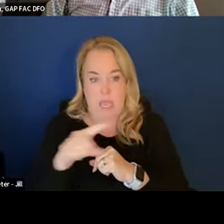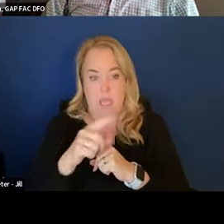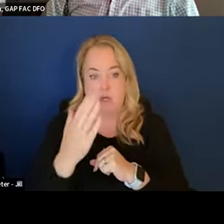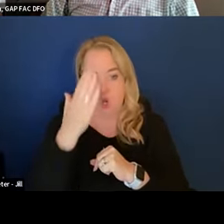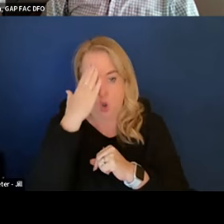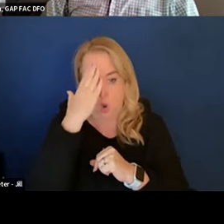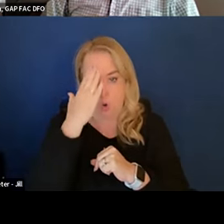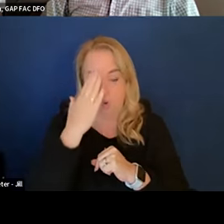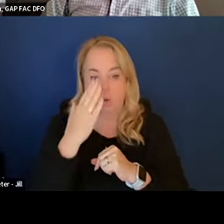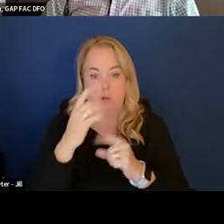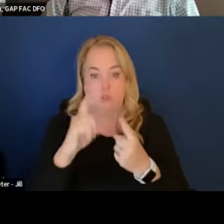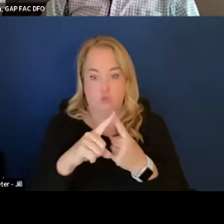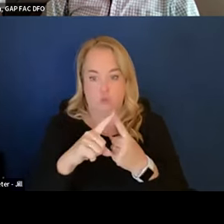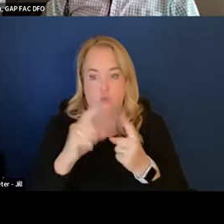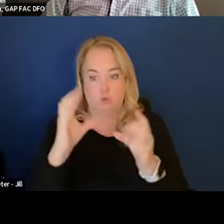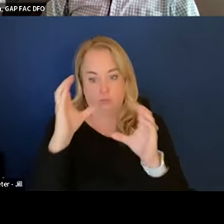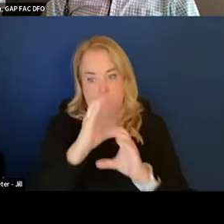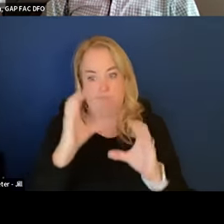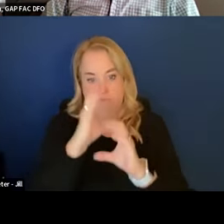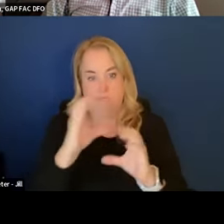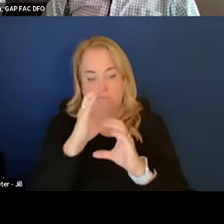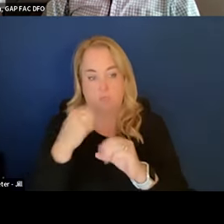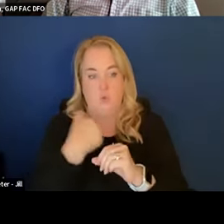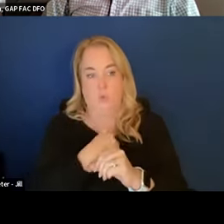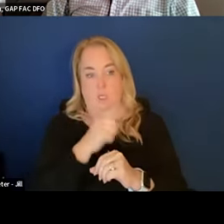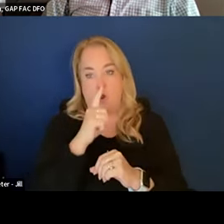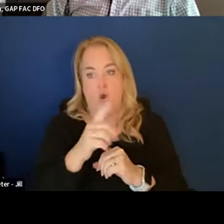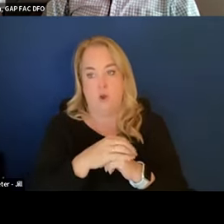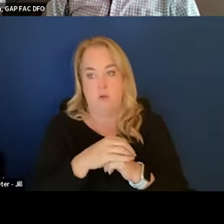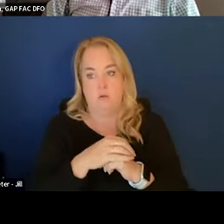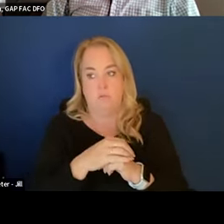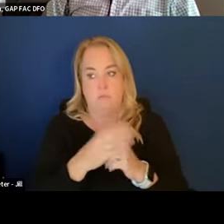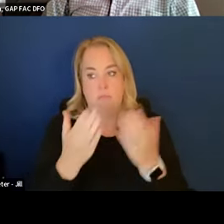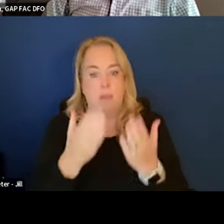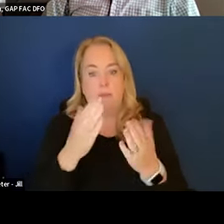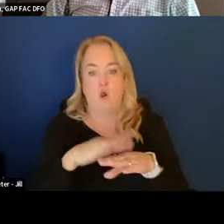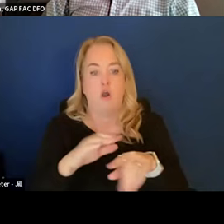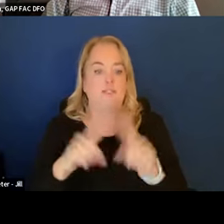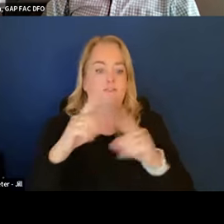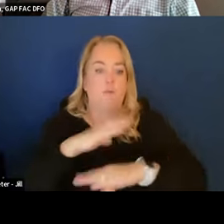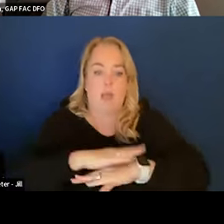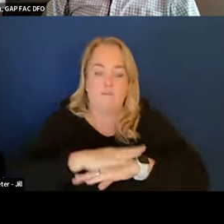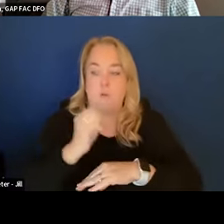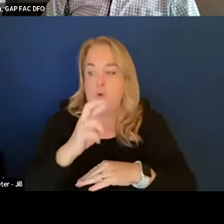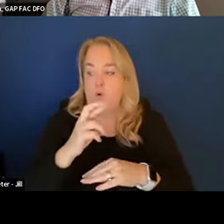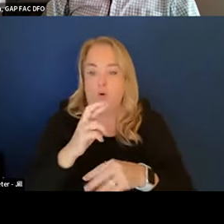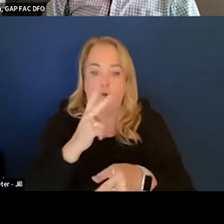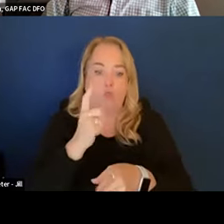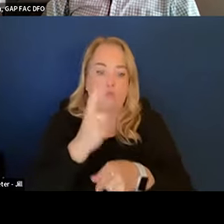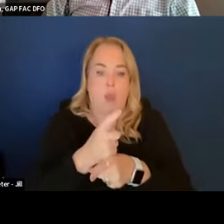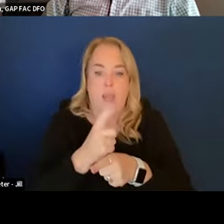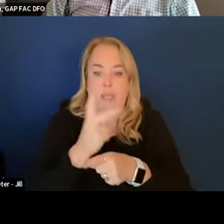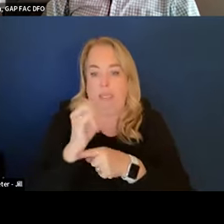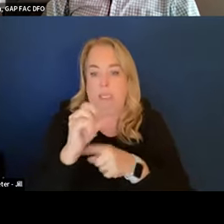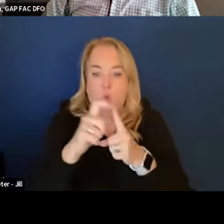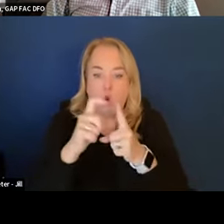for us, because they, we're on, different platforms, or, we've got the right keywords and things in